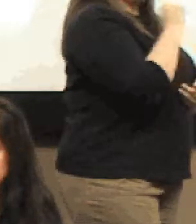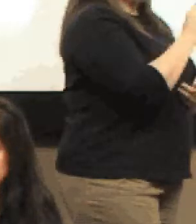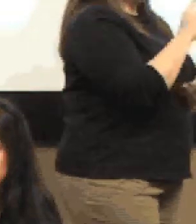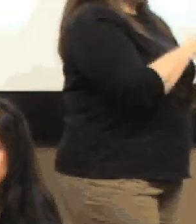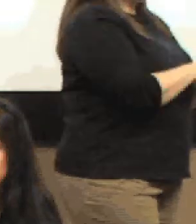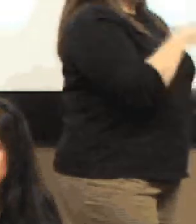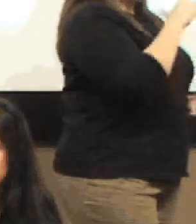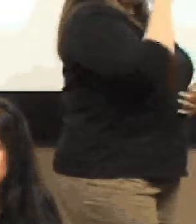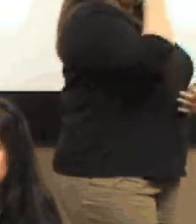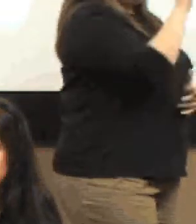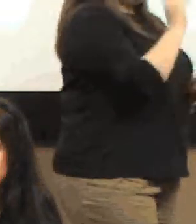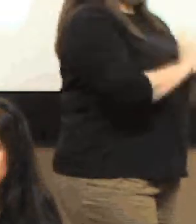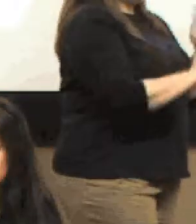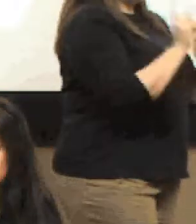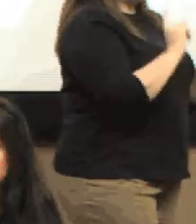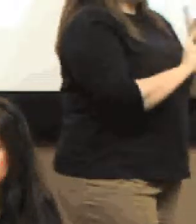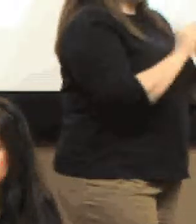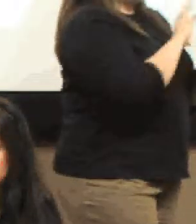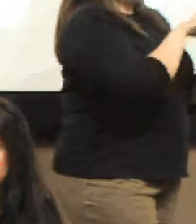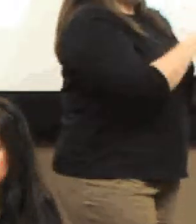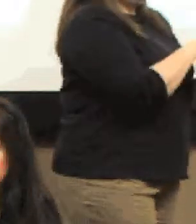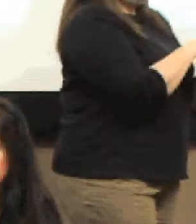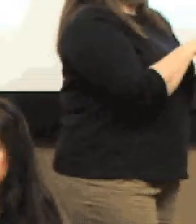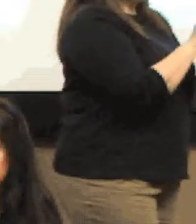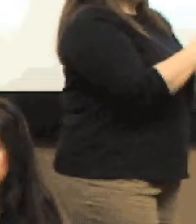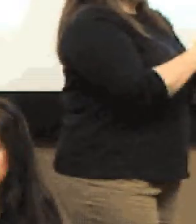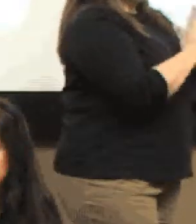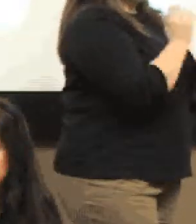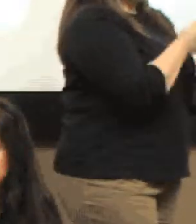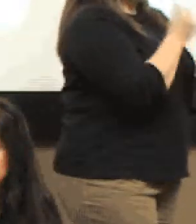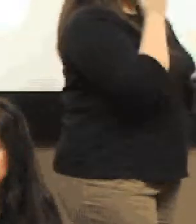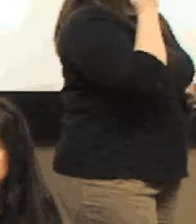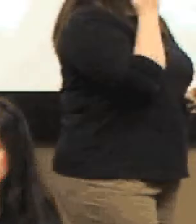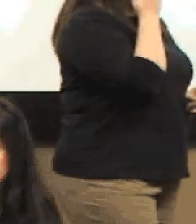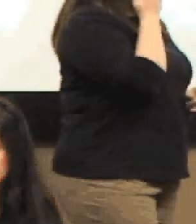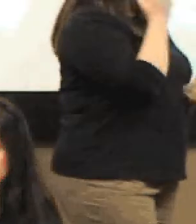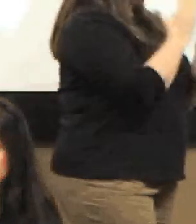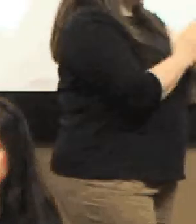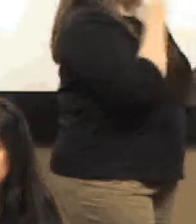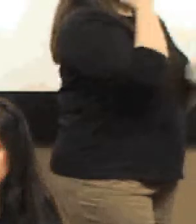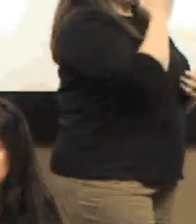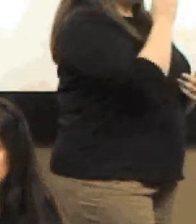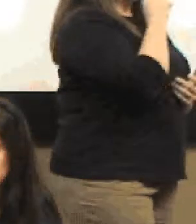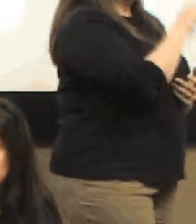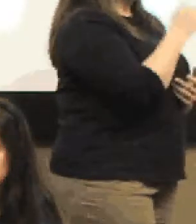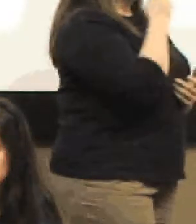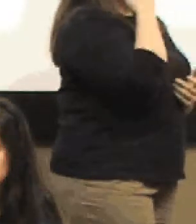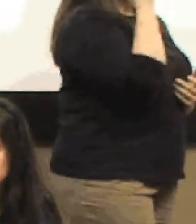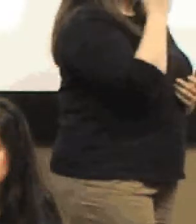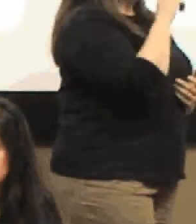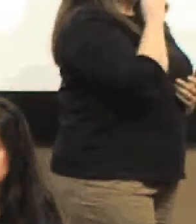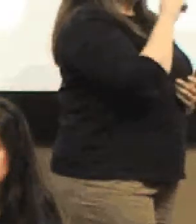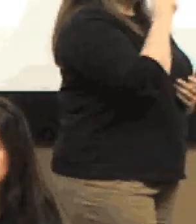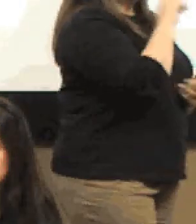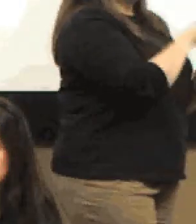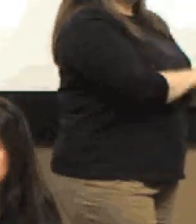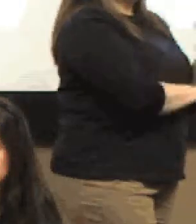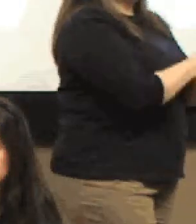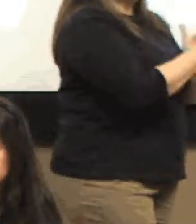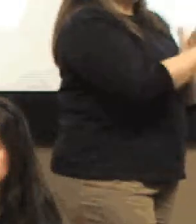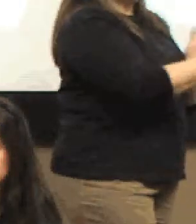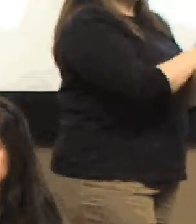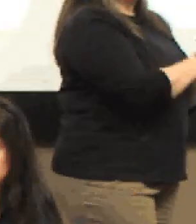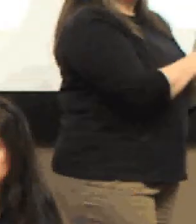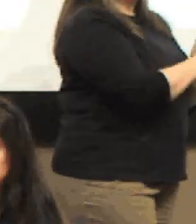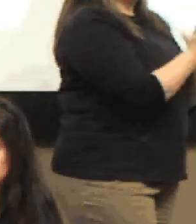smart people getting involved. And you have to ask yourself why. I mean, part of the reason is because it's really, really cheap to buy a